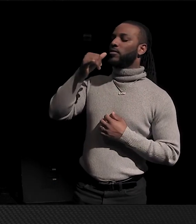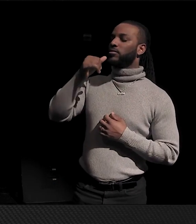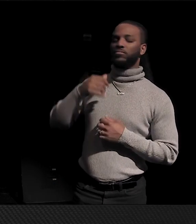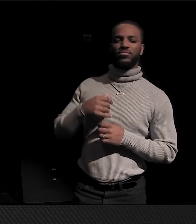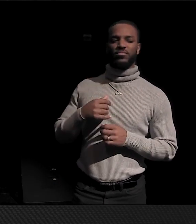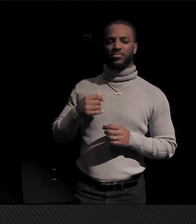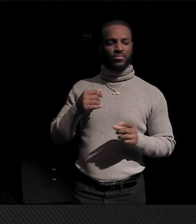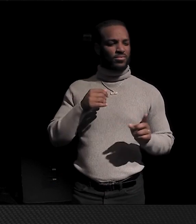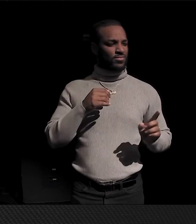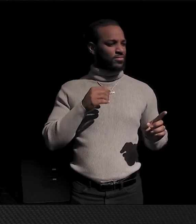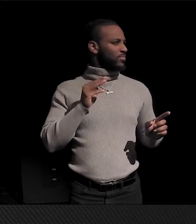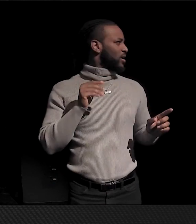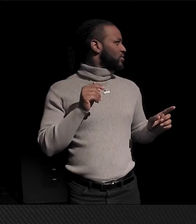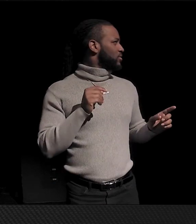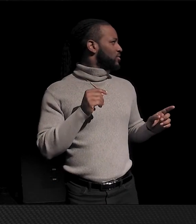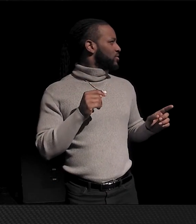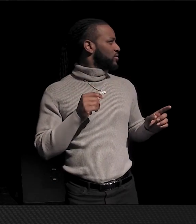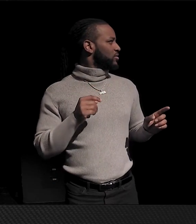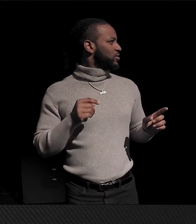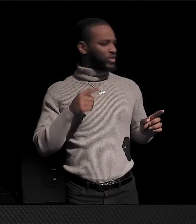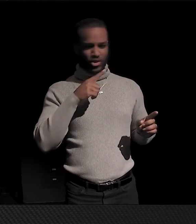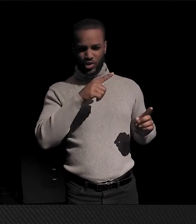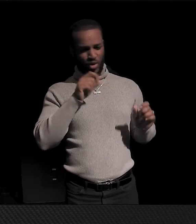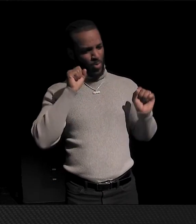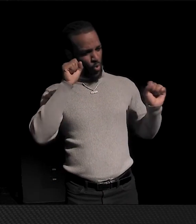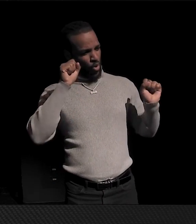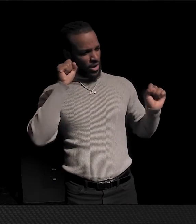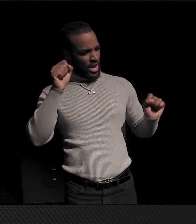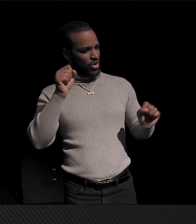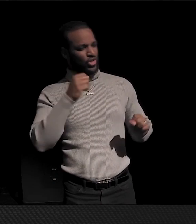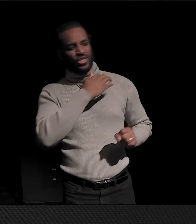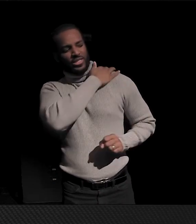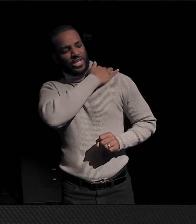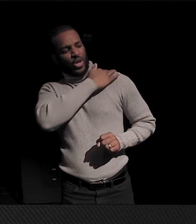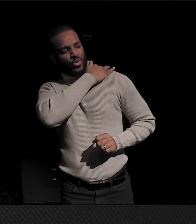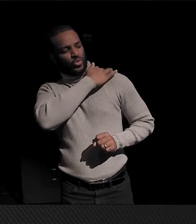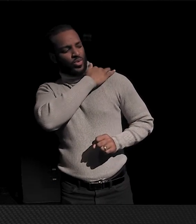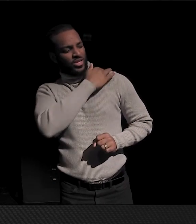Hey, Matt, have you been working out your deltoids?